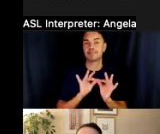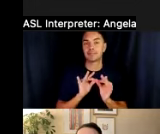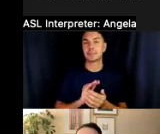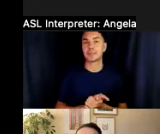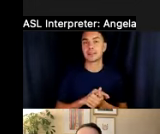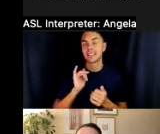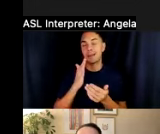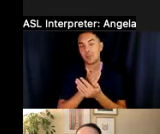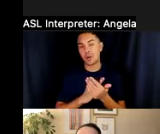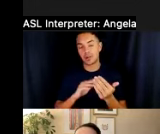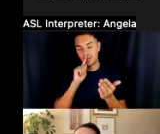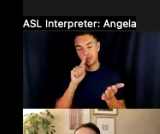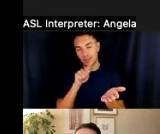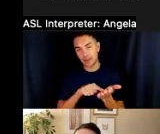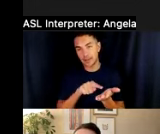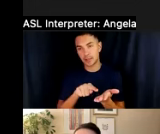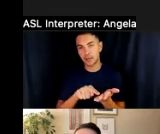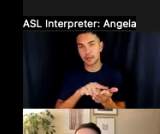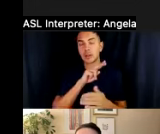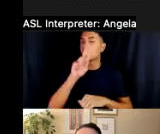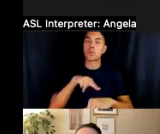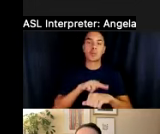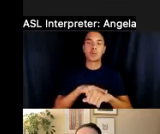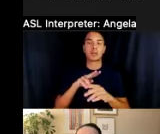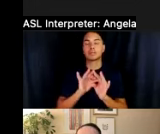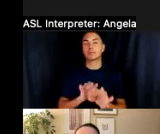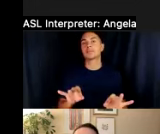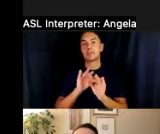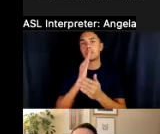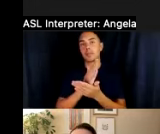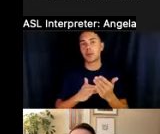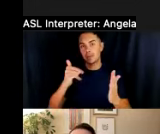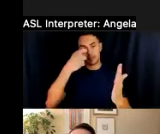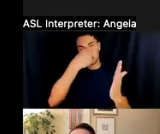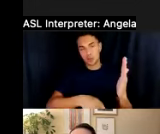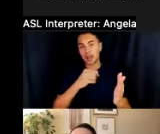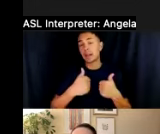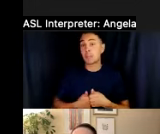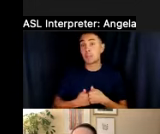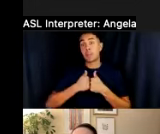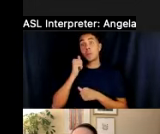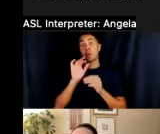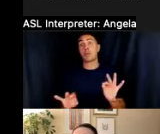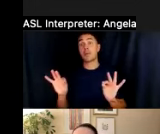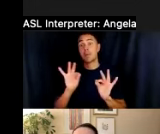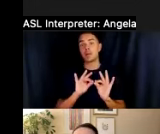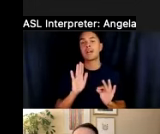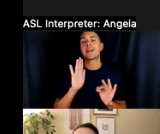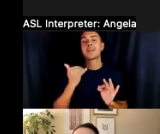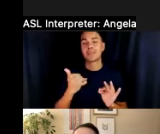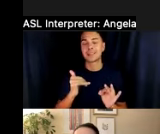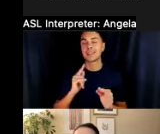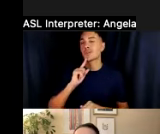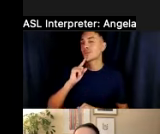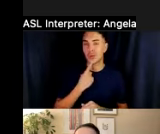the investigation, of course, will be an essential part of the prosecution. And most importantly, it plays a critical